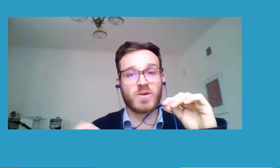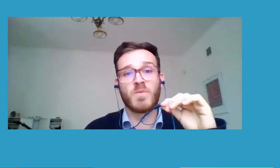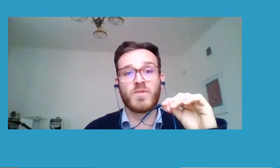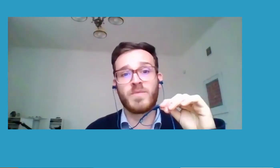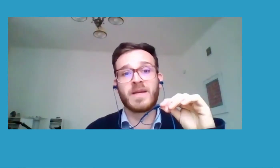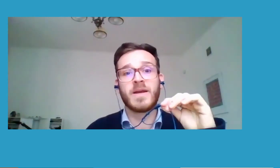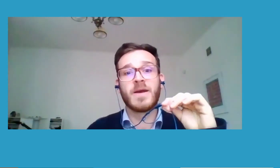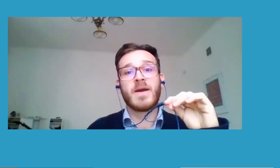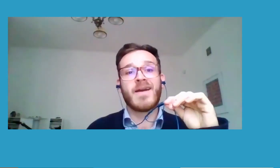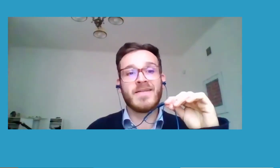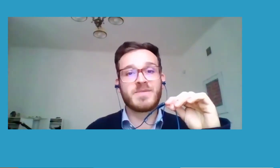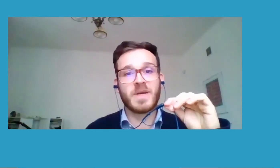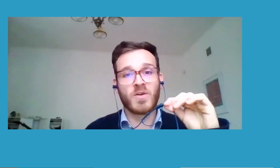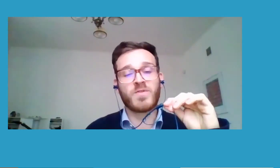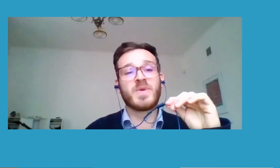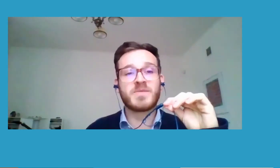discriminatory, racist, or